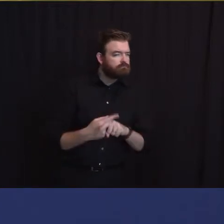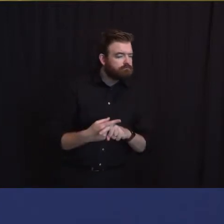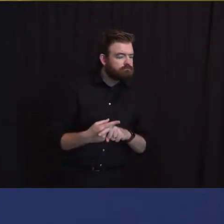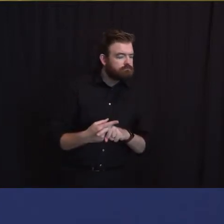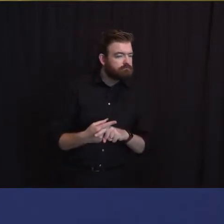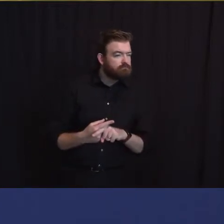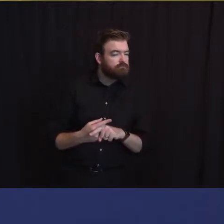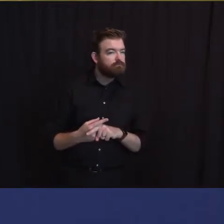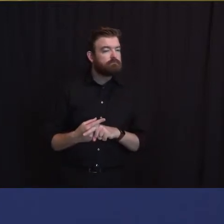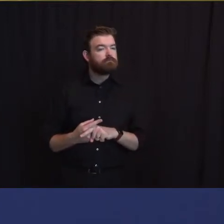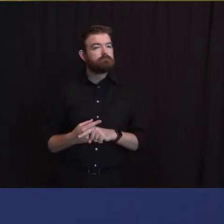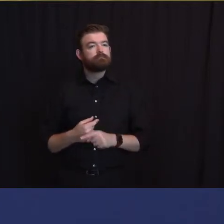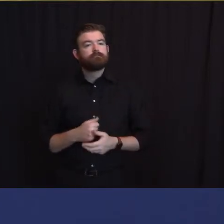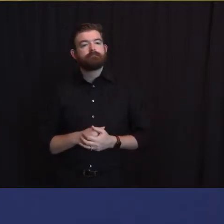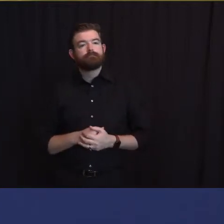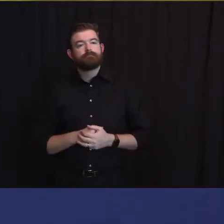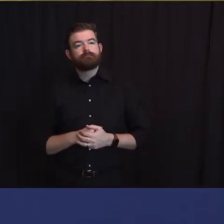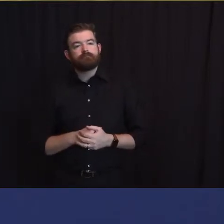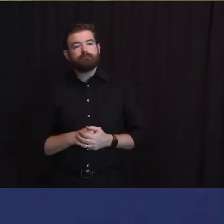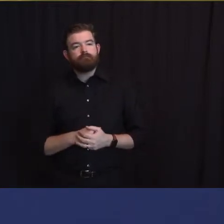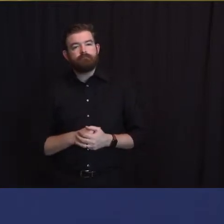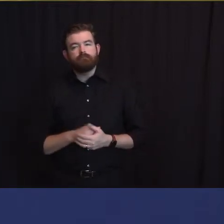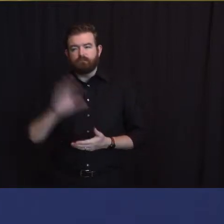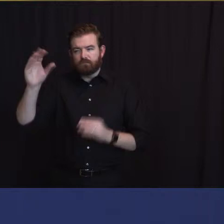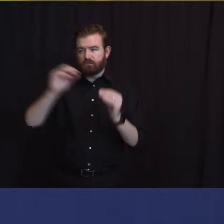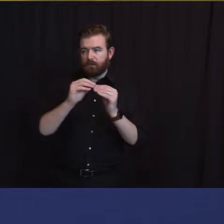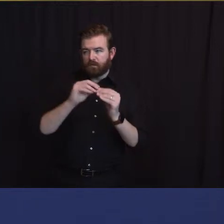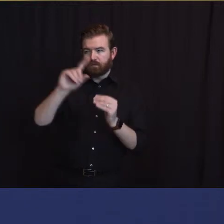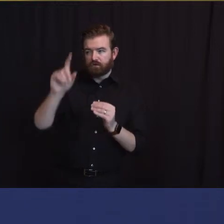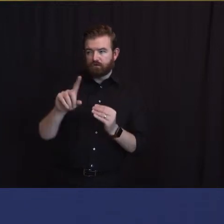Let's see here. Has